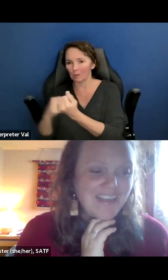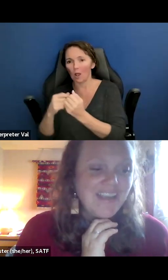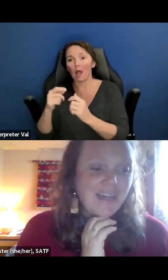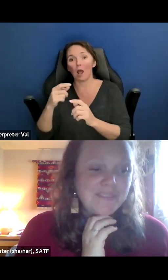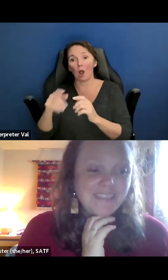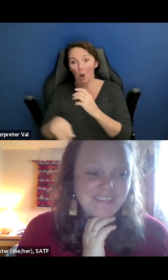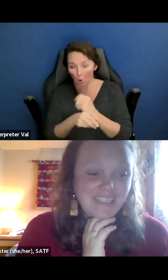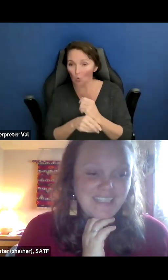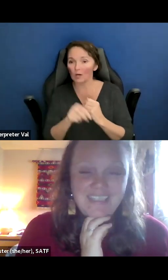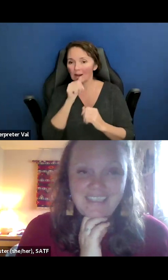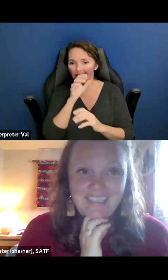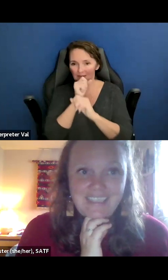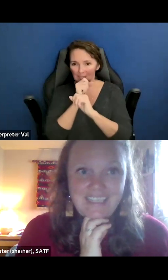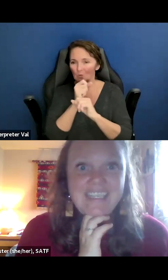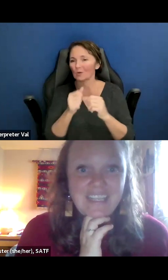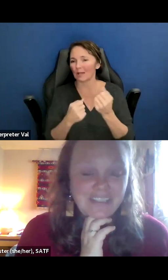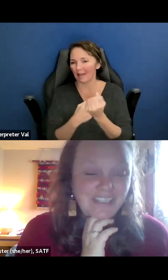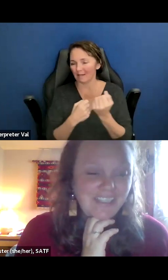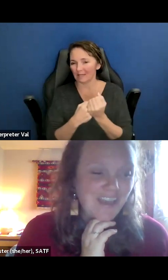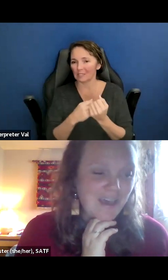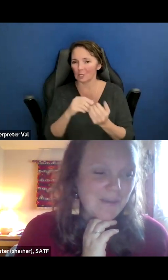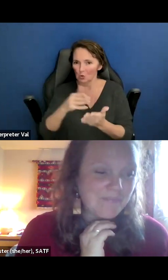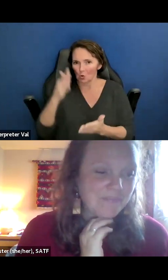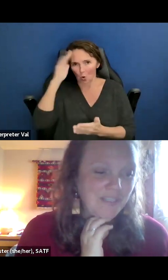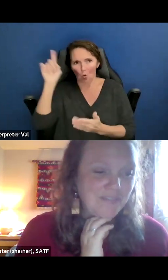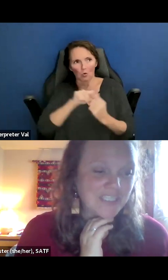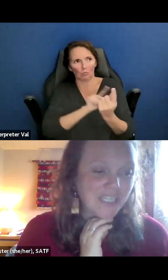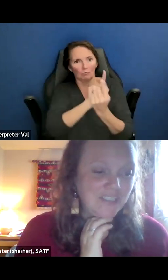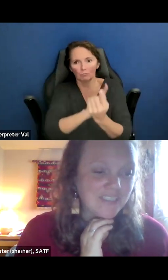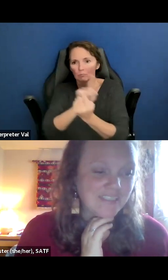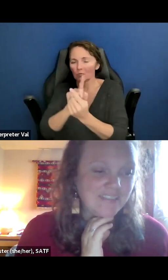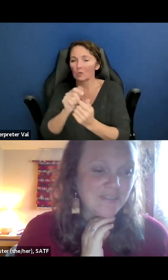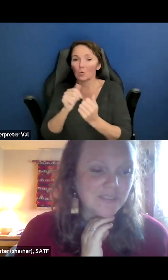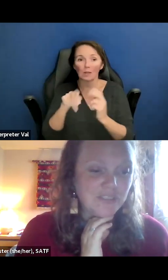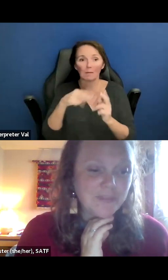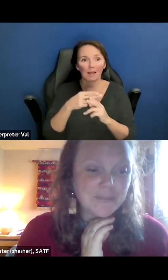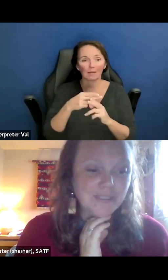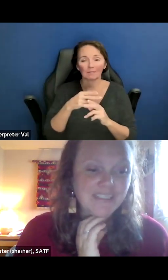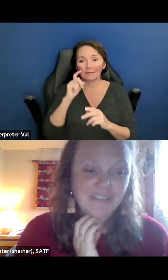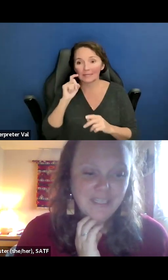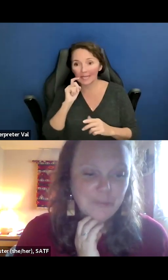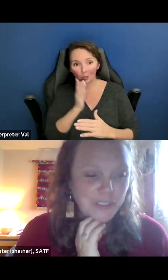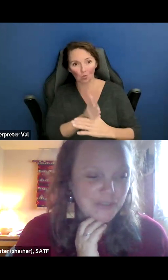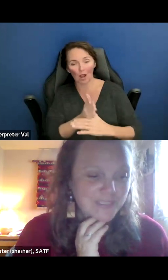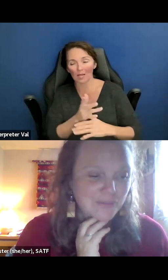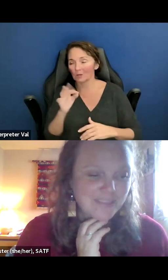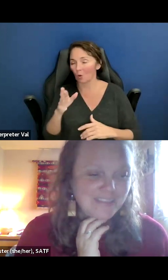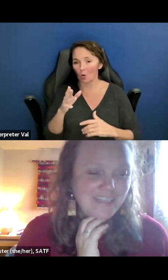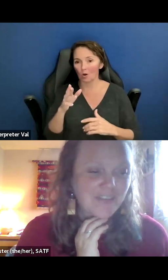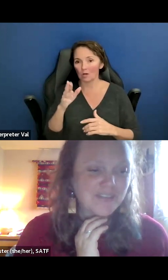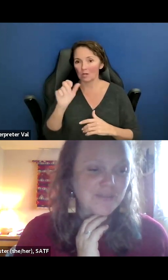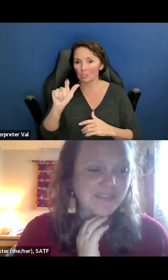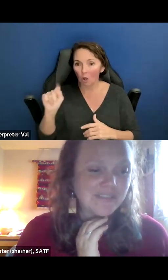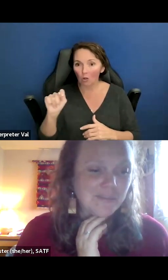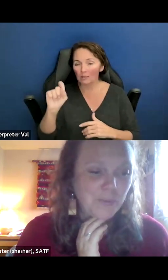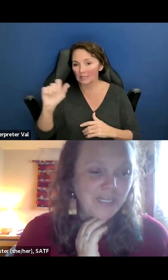grade, states that an indicator for education is that students should be able to identify community resources